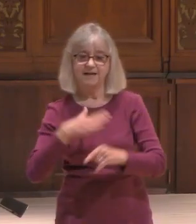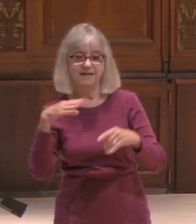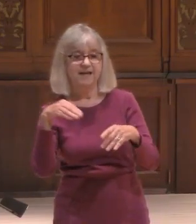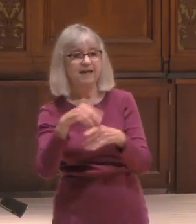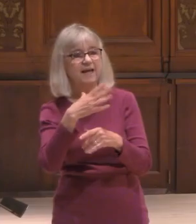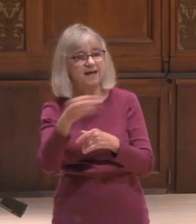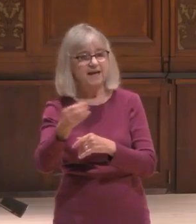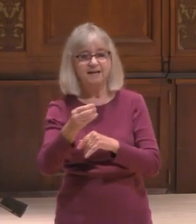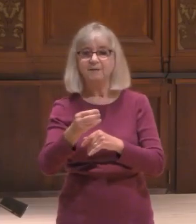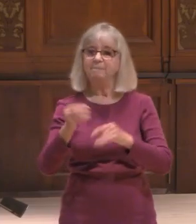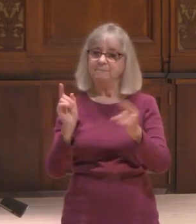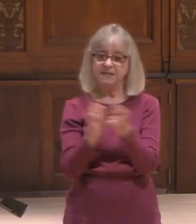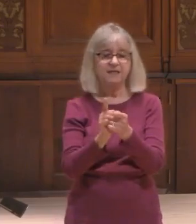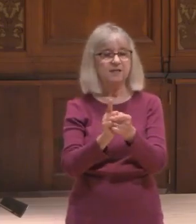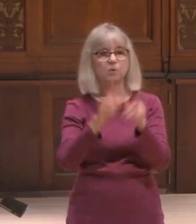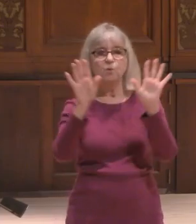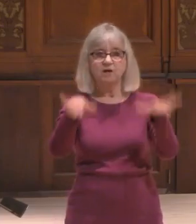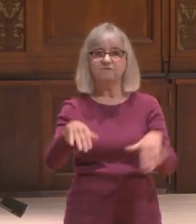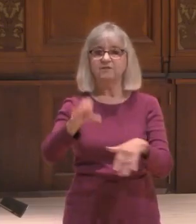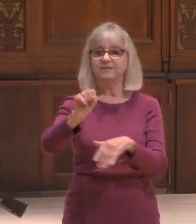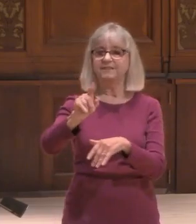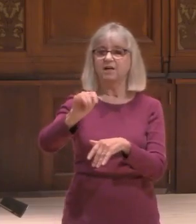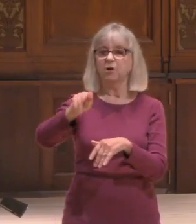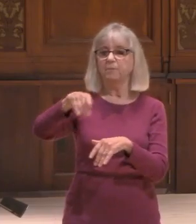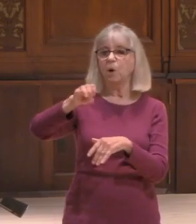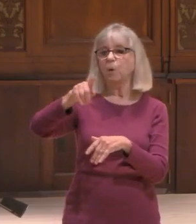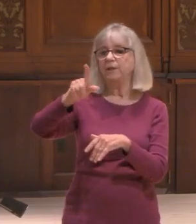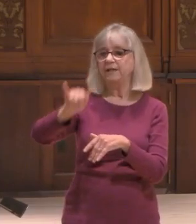and Boucher family."